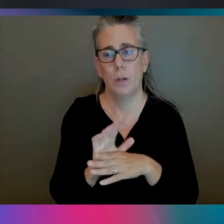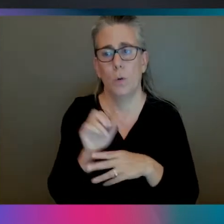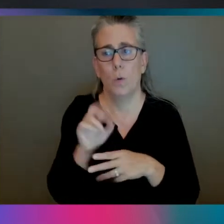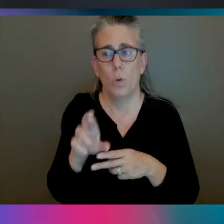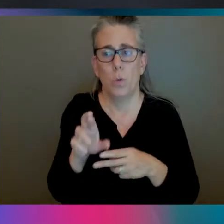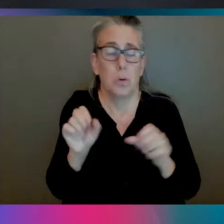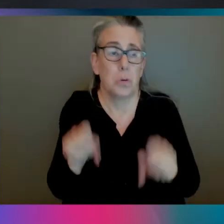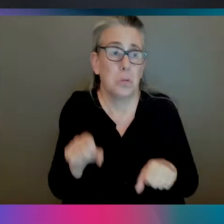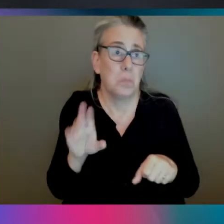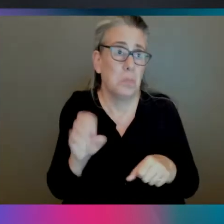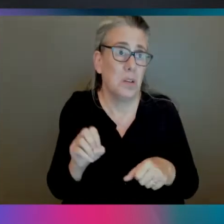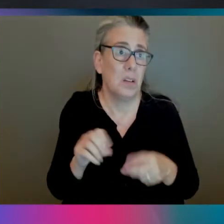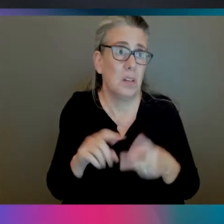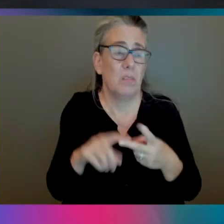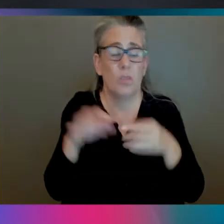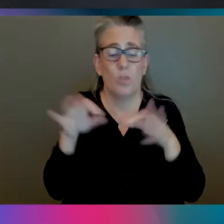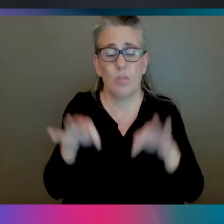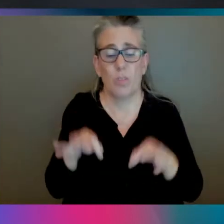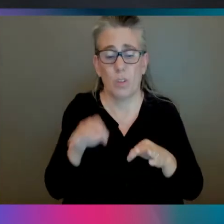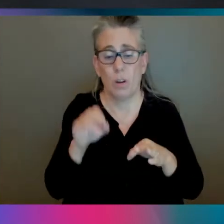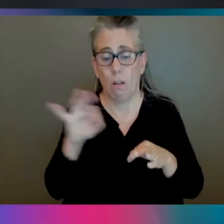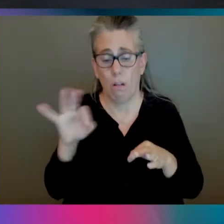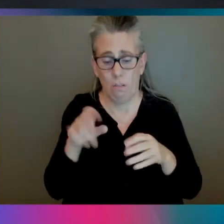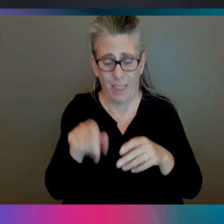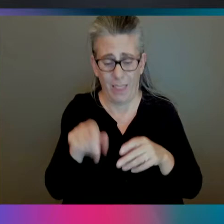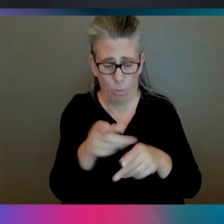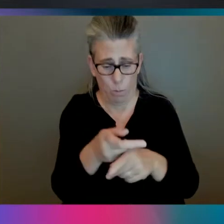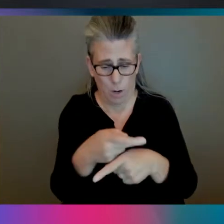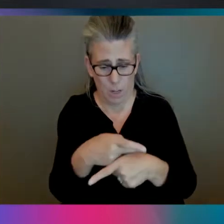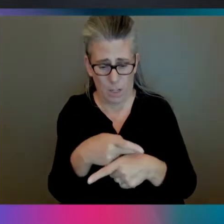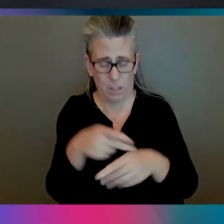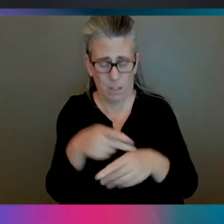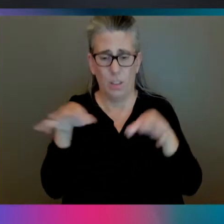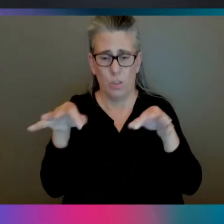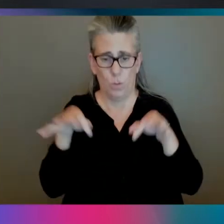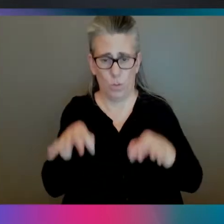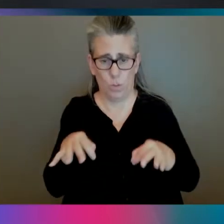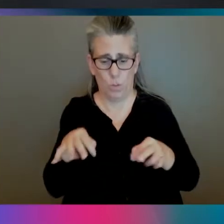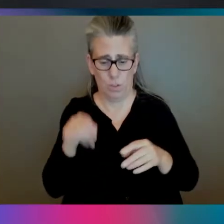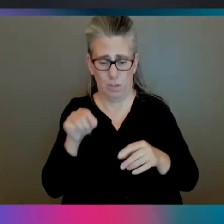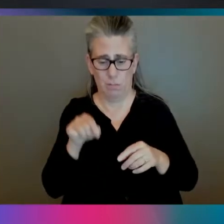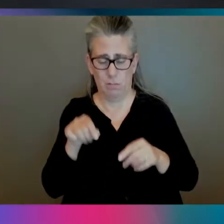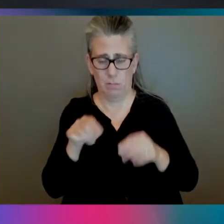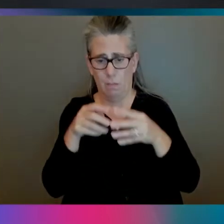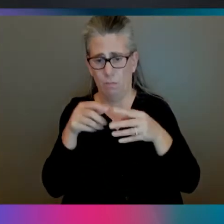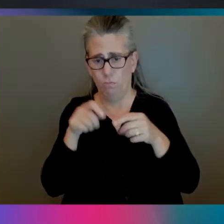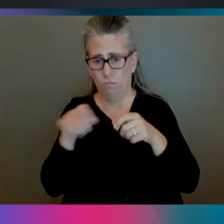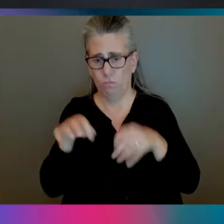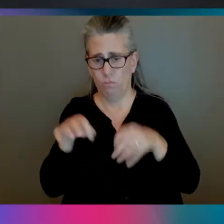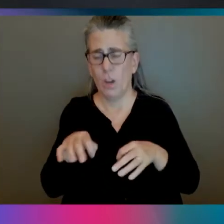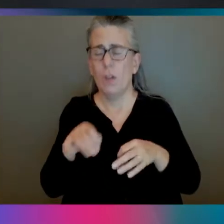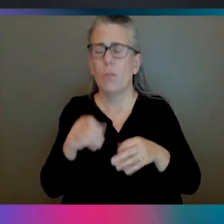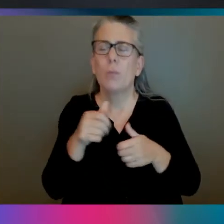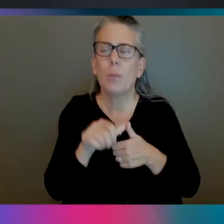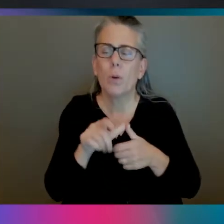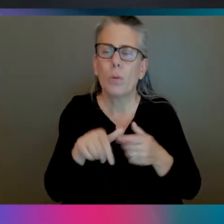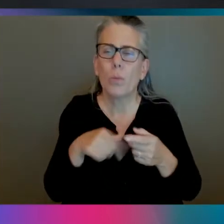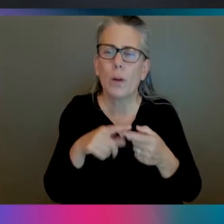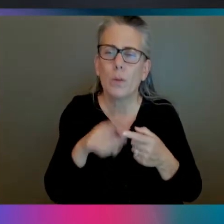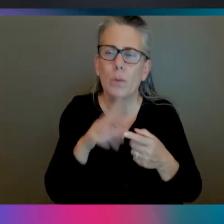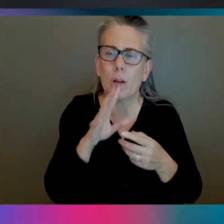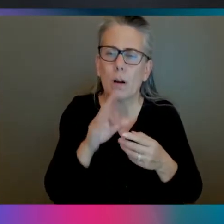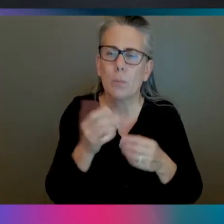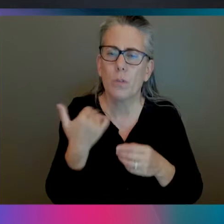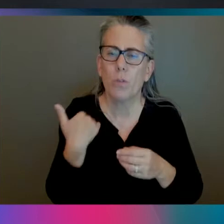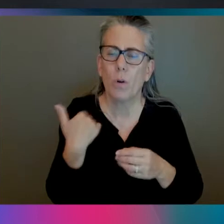the description of the product. Yeah. Right, because remember that when we talked earlier. Well, when we get into the